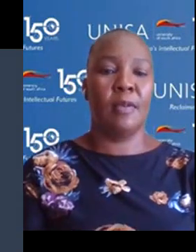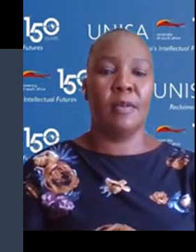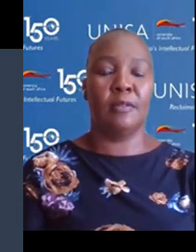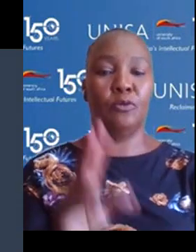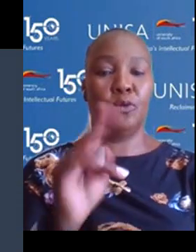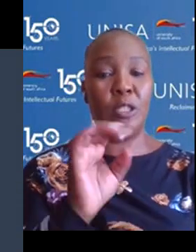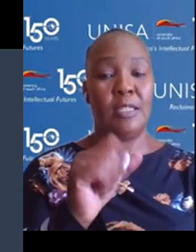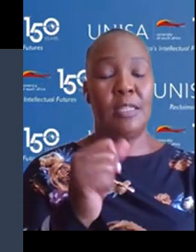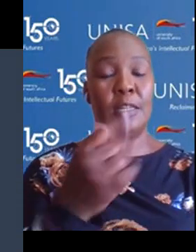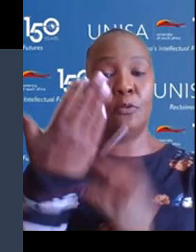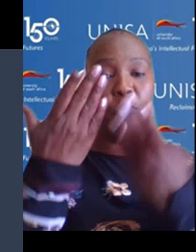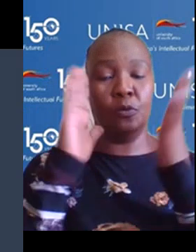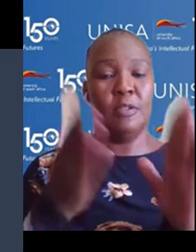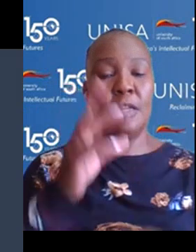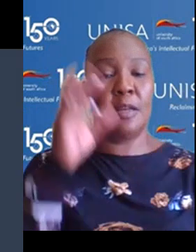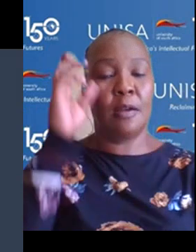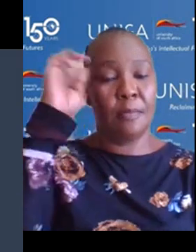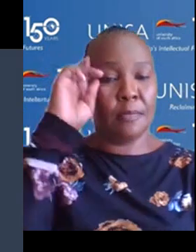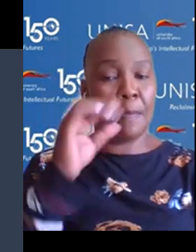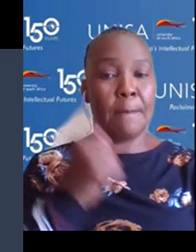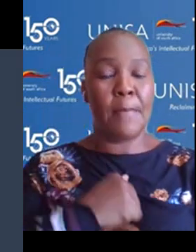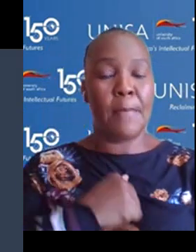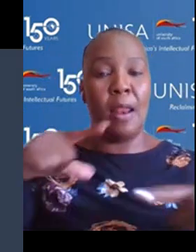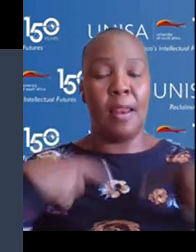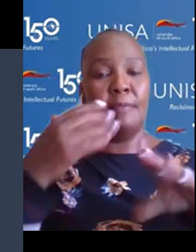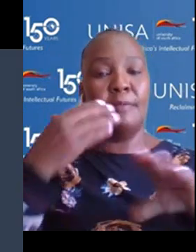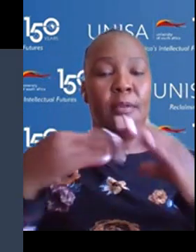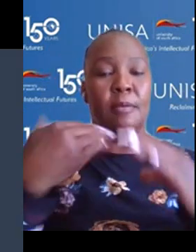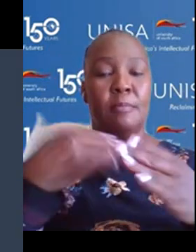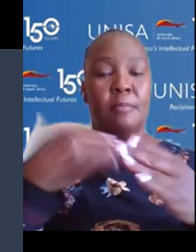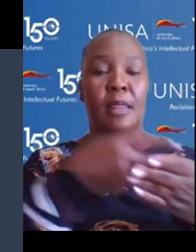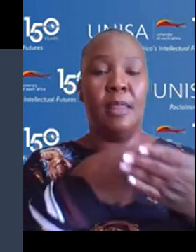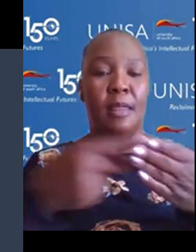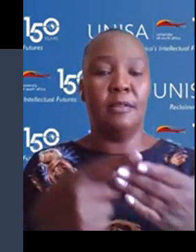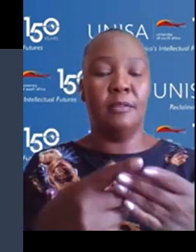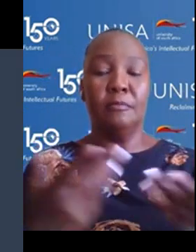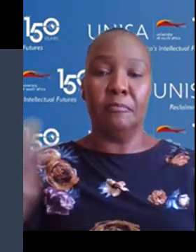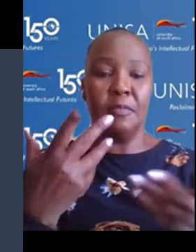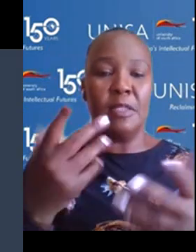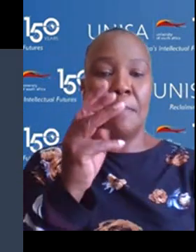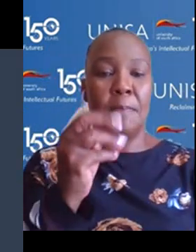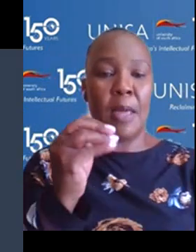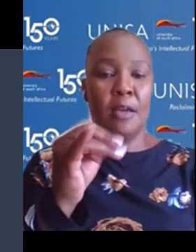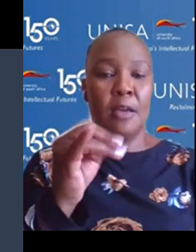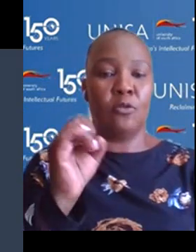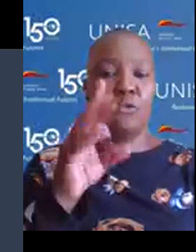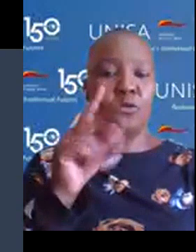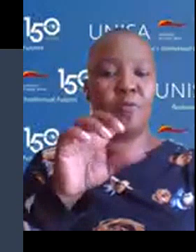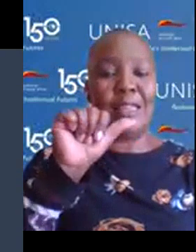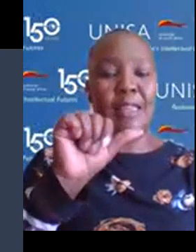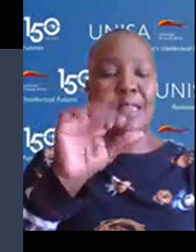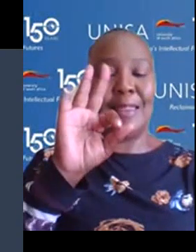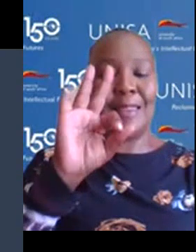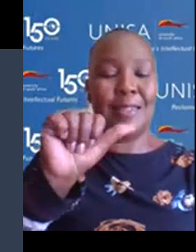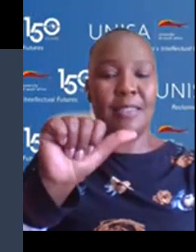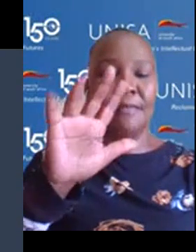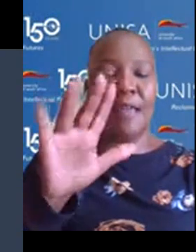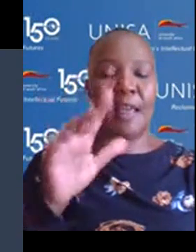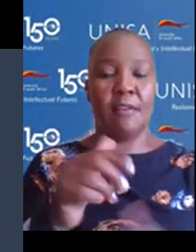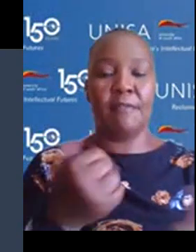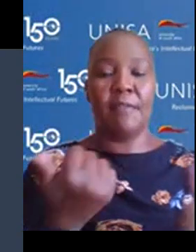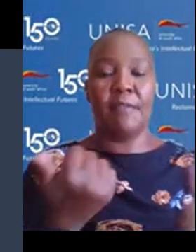UNISA student, remember your My Life email address is actually a Microsoft 365 account. You